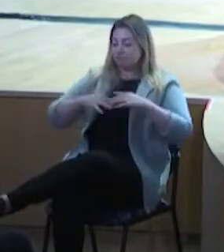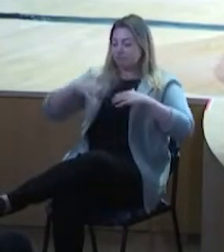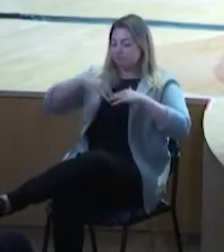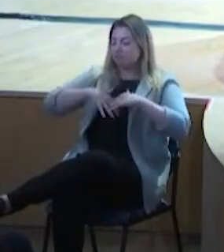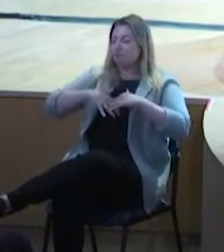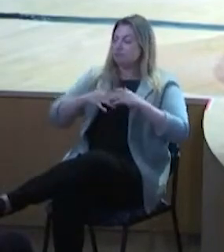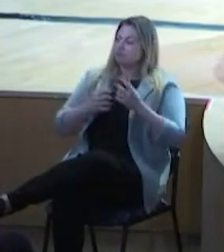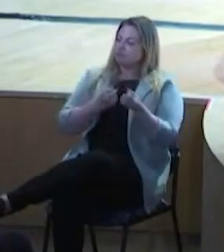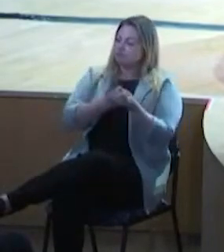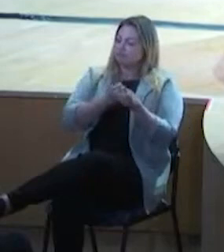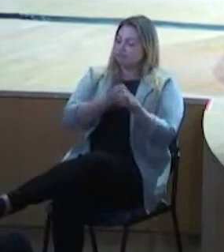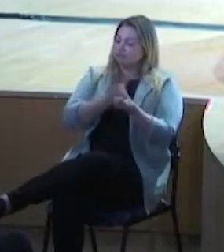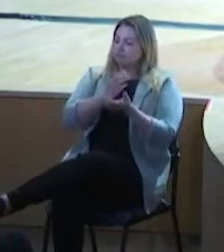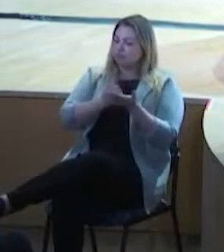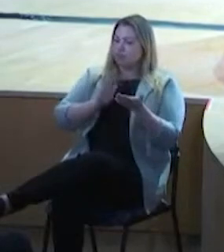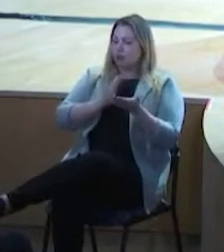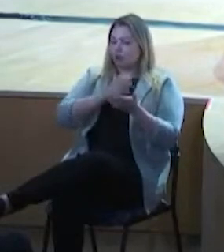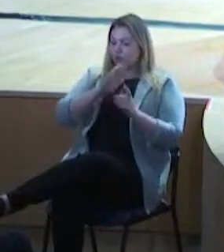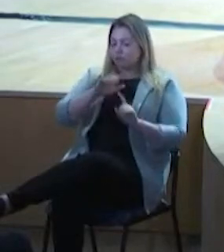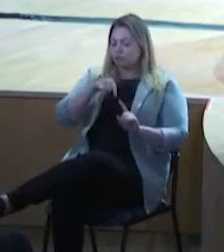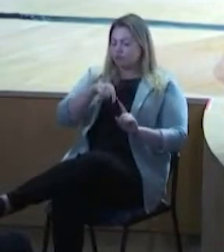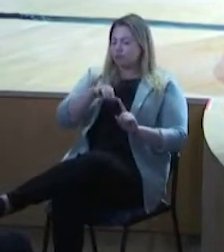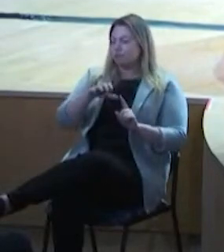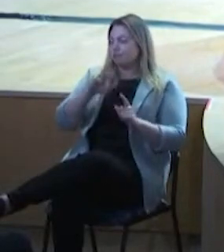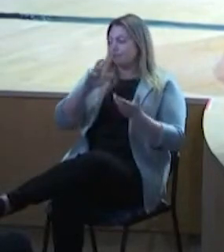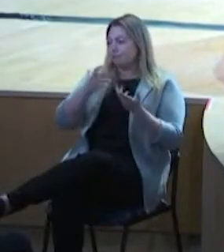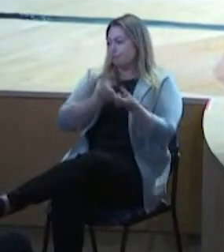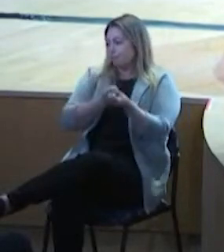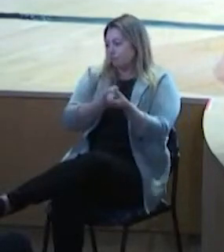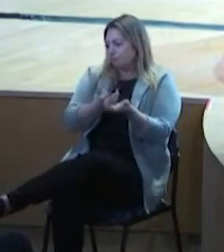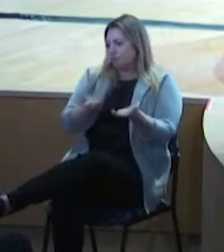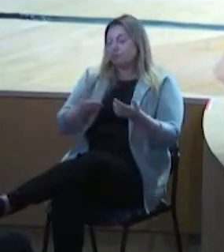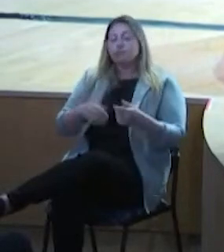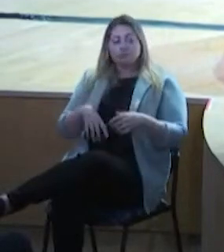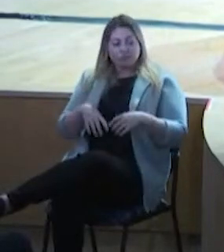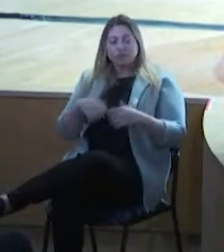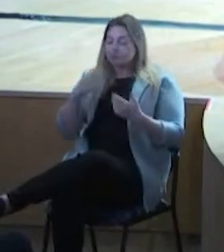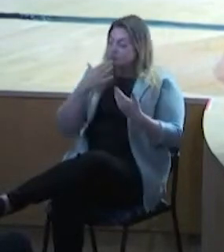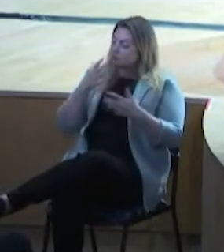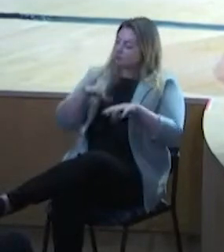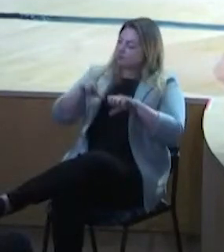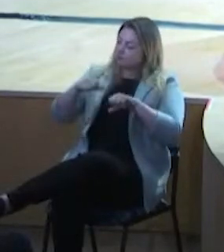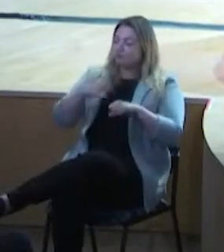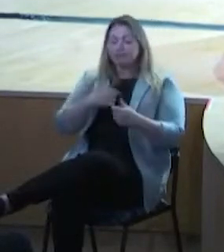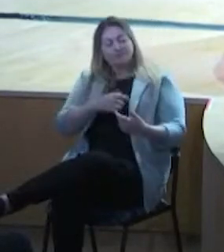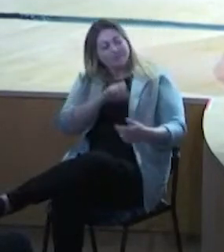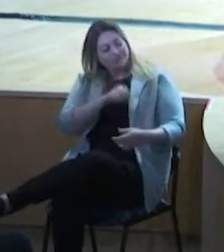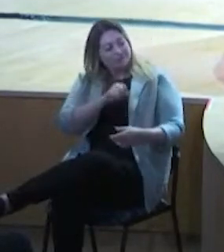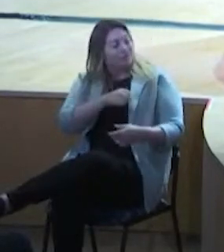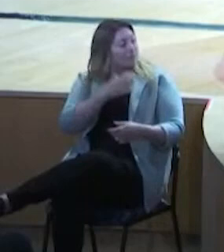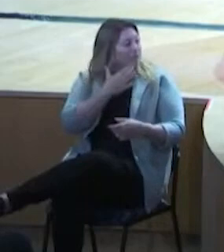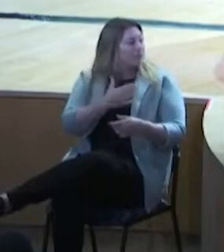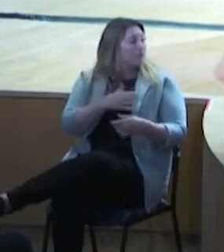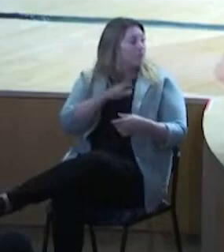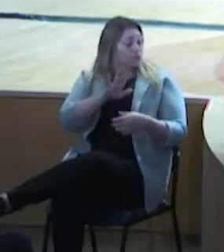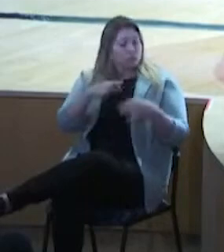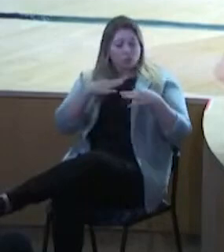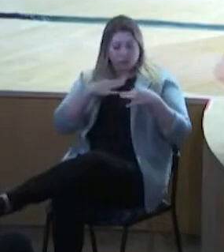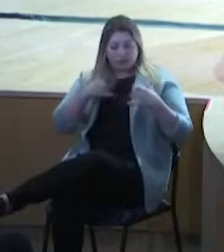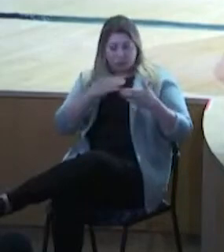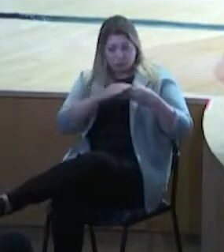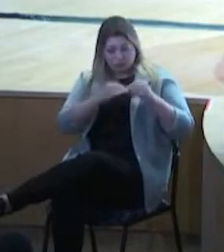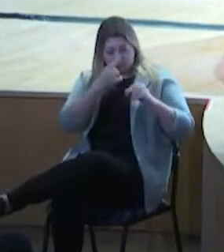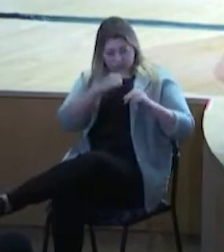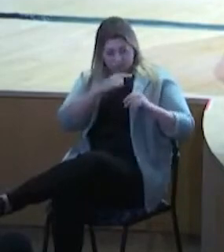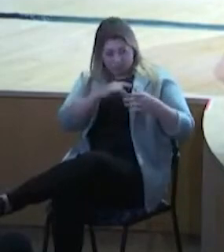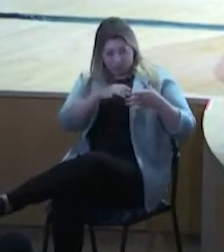standing up for similar causes. So thank you for having me. Aloha. Thank you. And your shirt has a story. Do you want